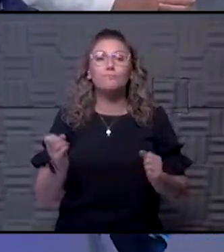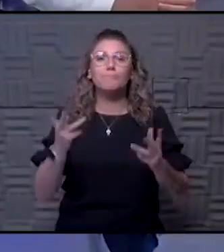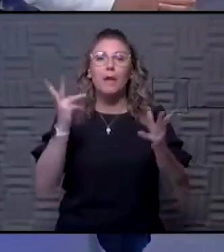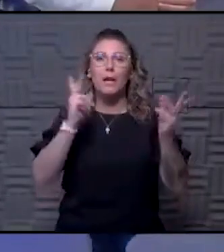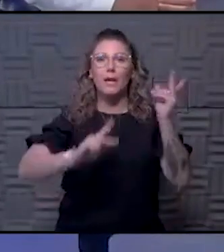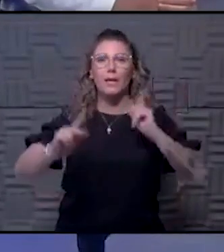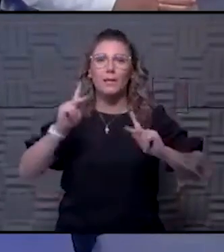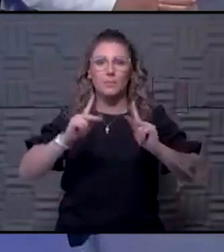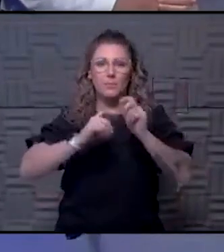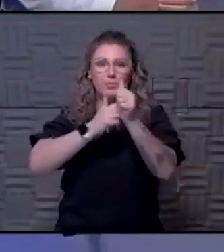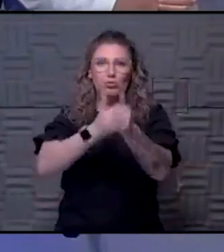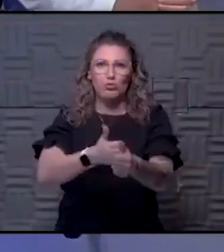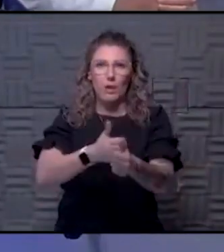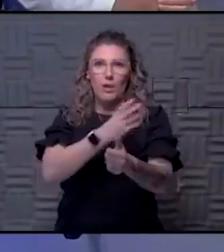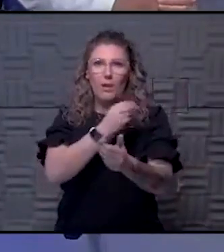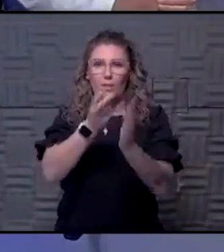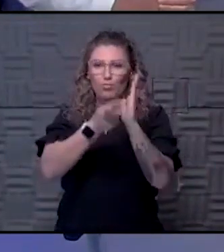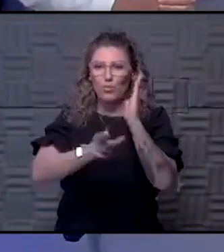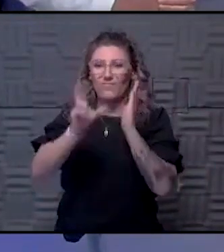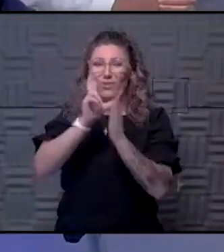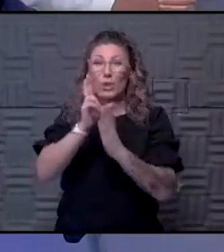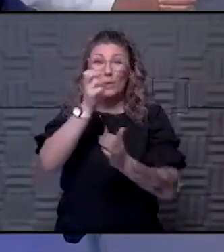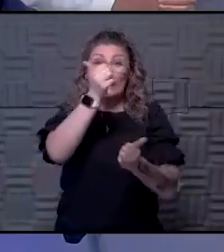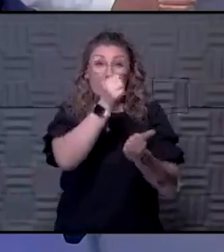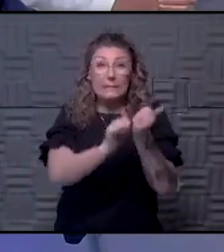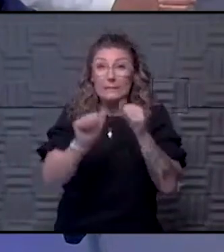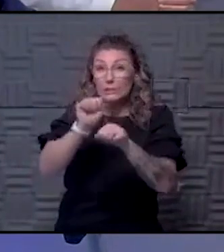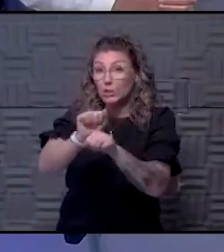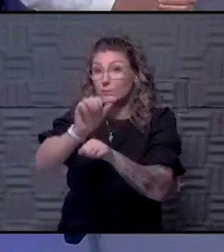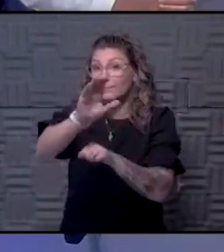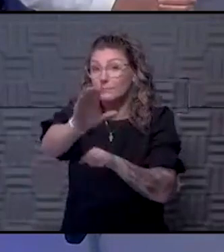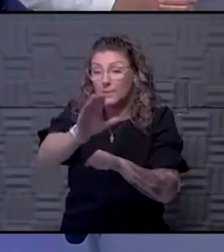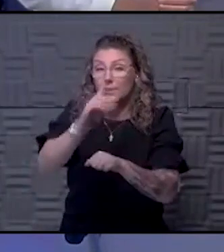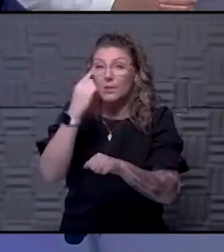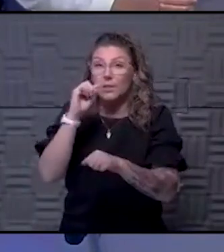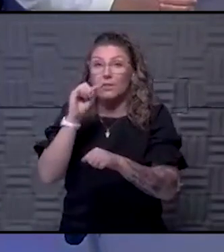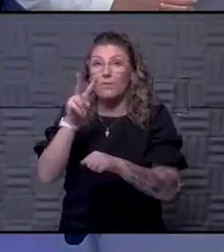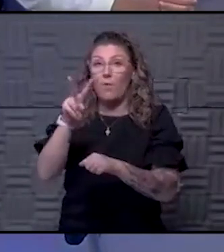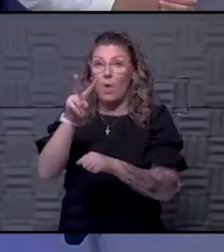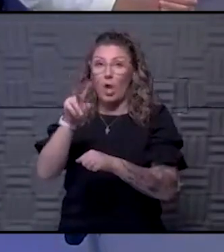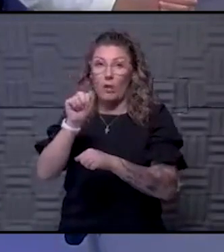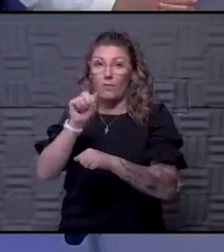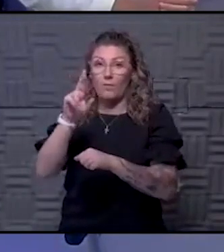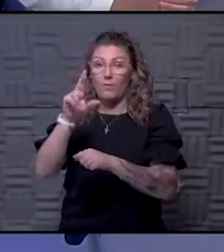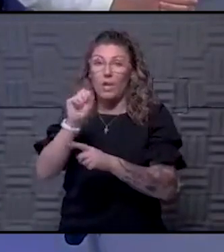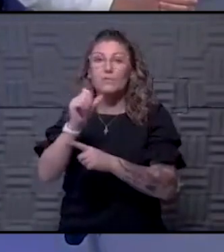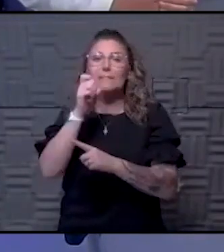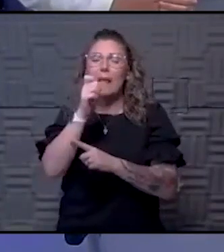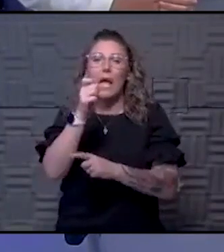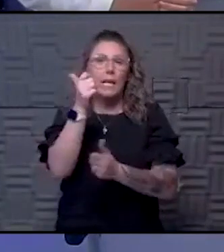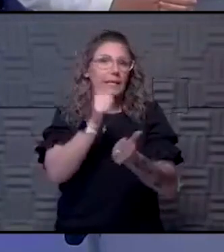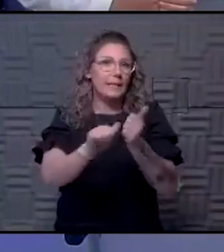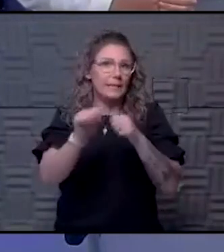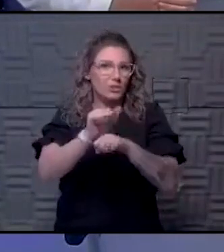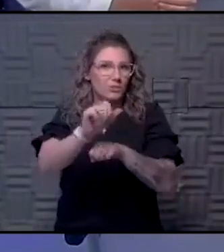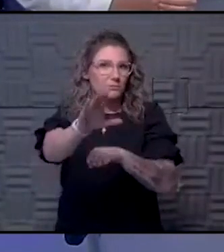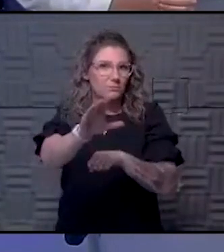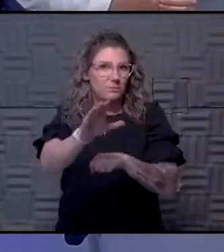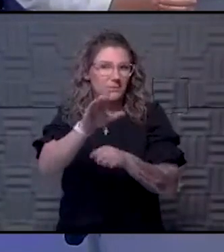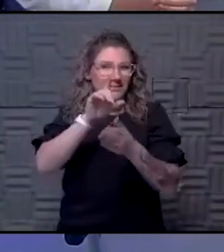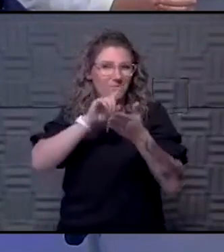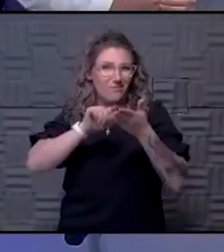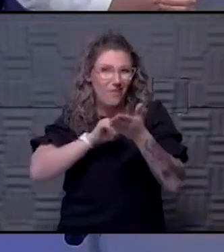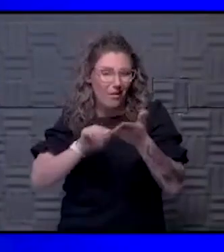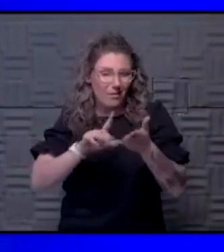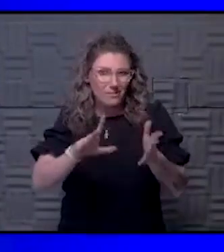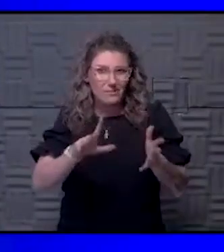people who track, who review every submission into VAERS. Yeah. And not every submission is